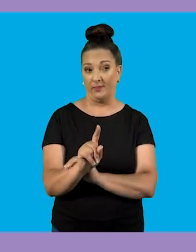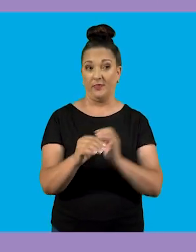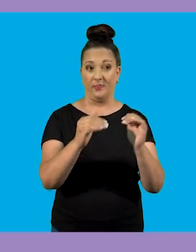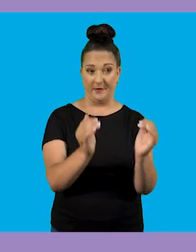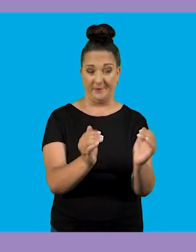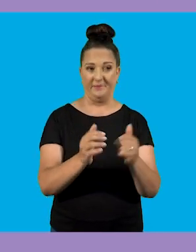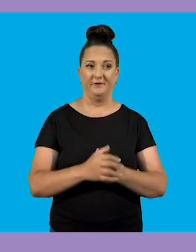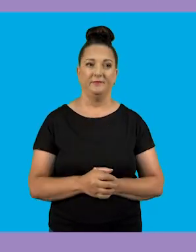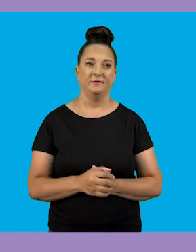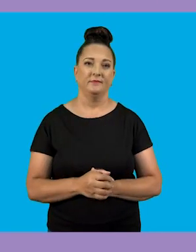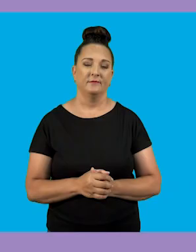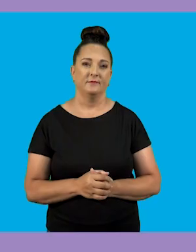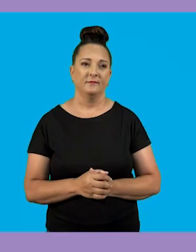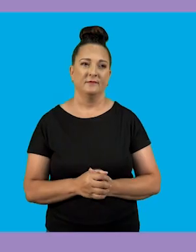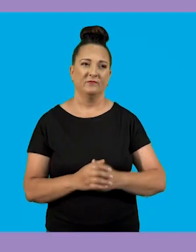minus 1.